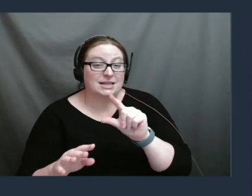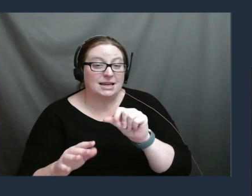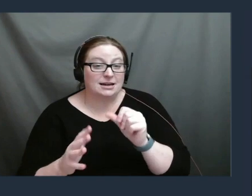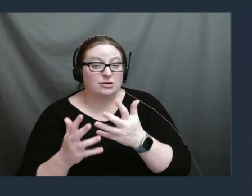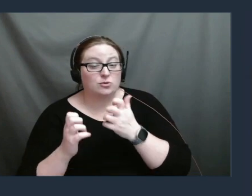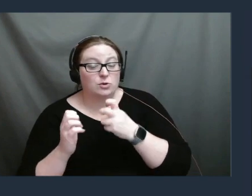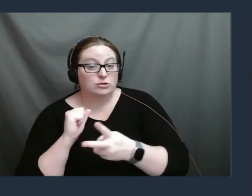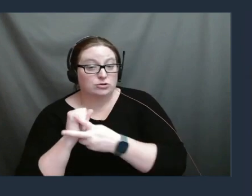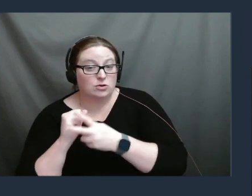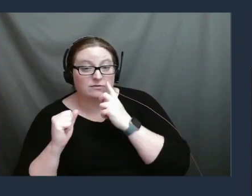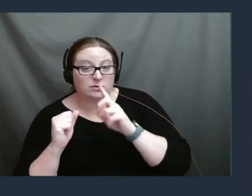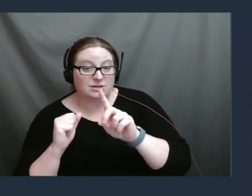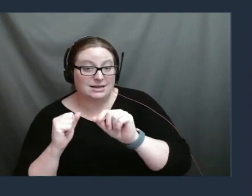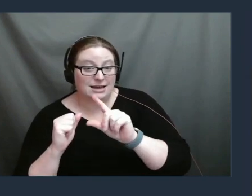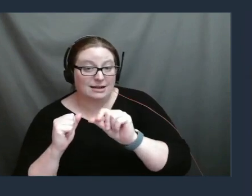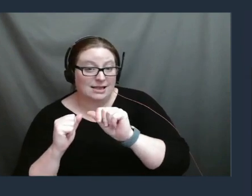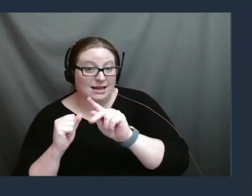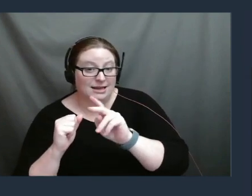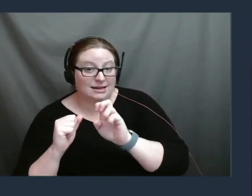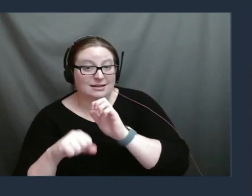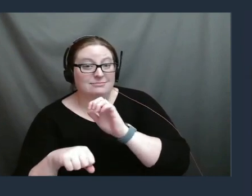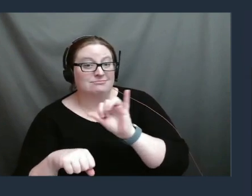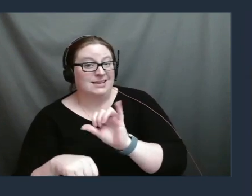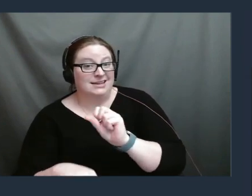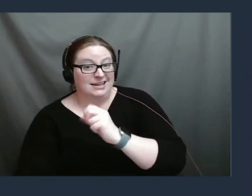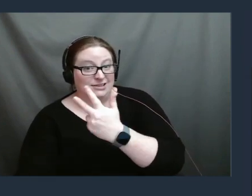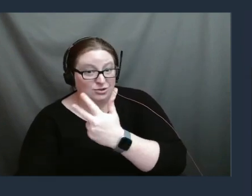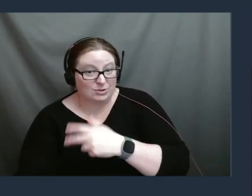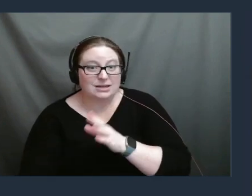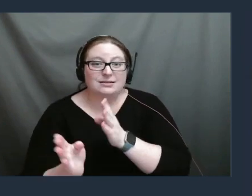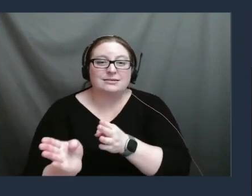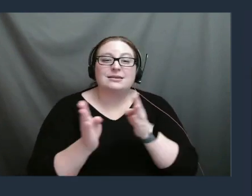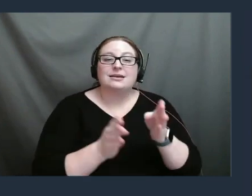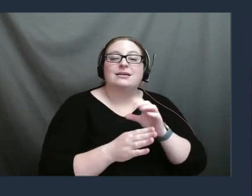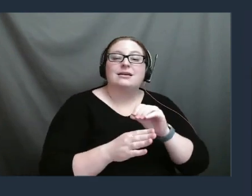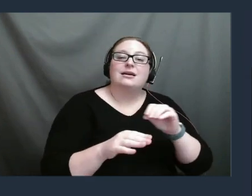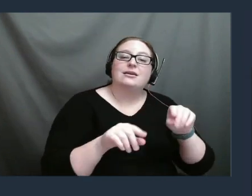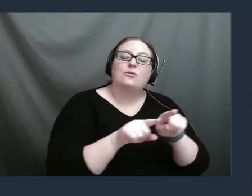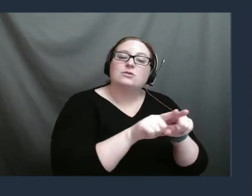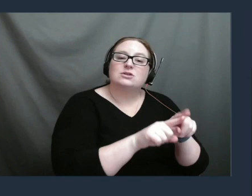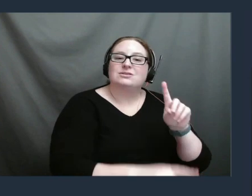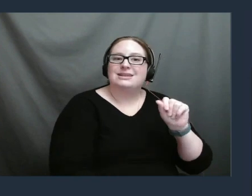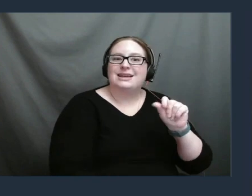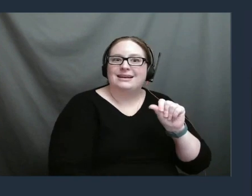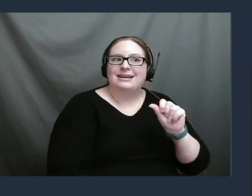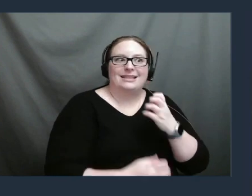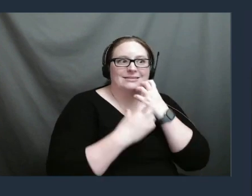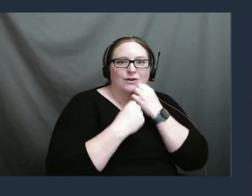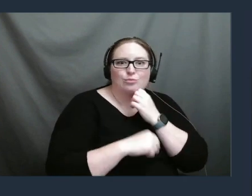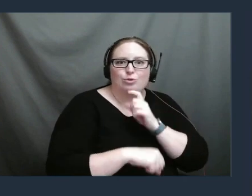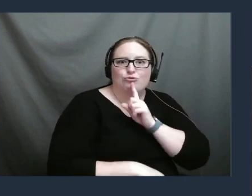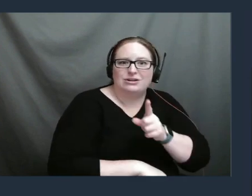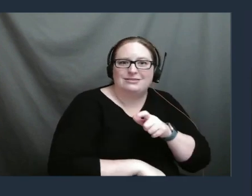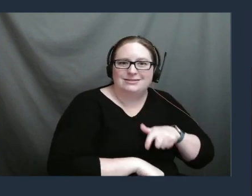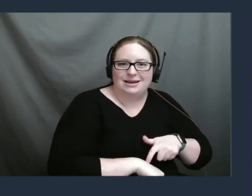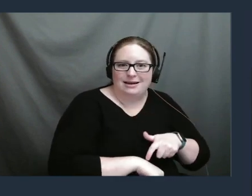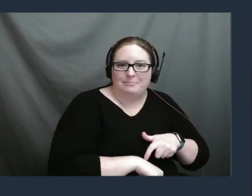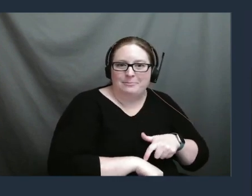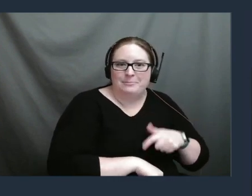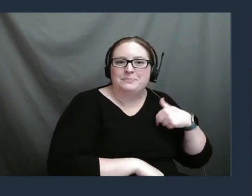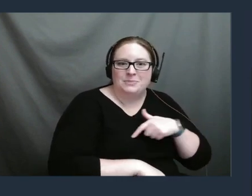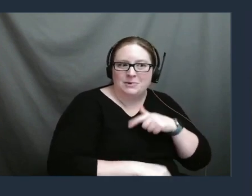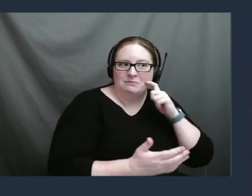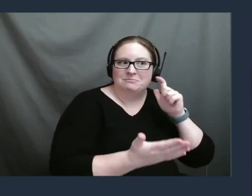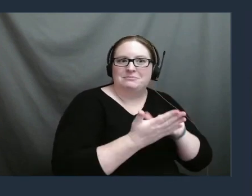data lake such as S3. And you are also looking at data that's valuable in real time, as we have seen today. And they can